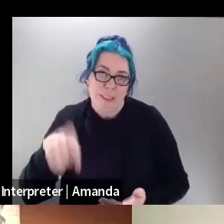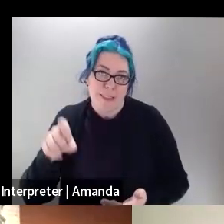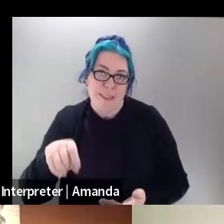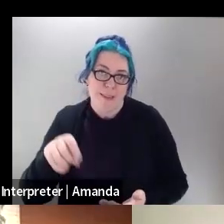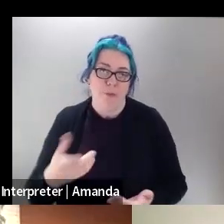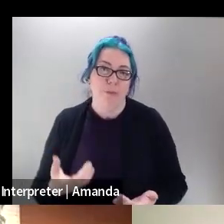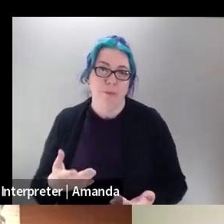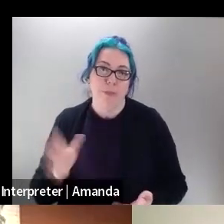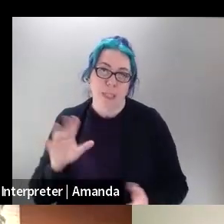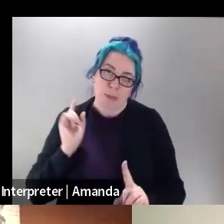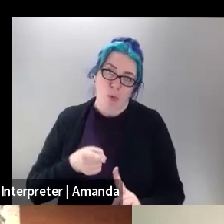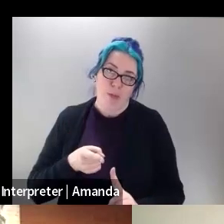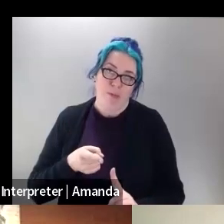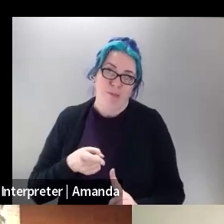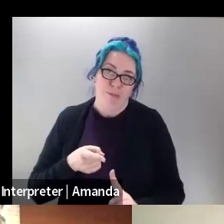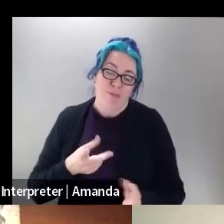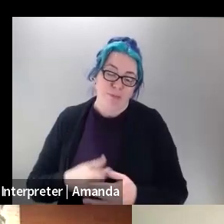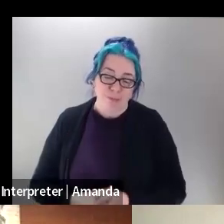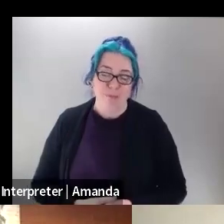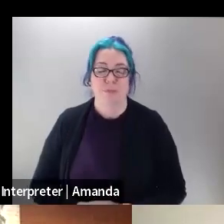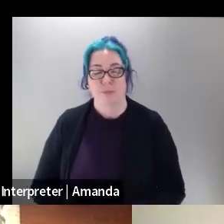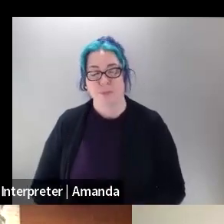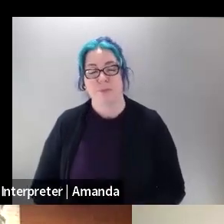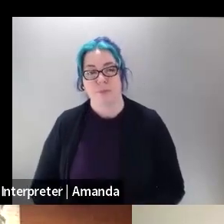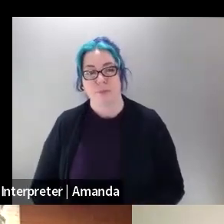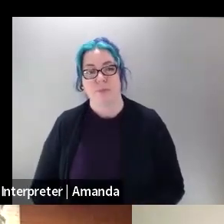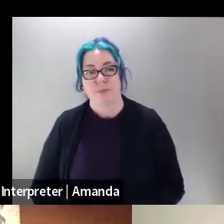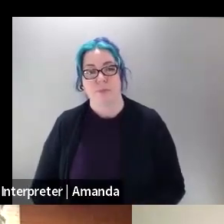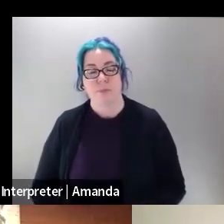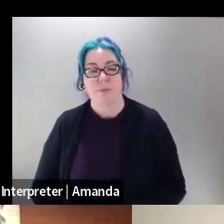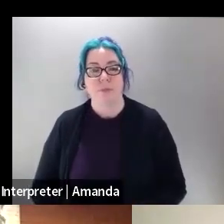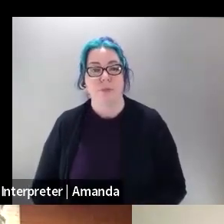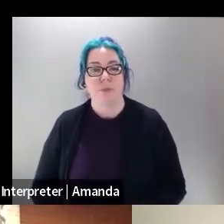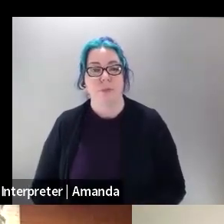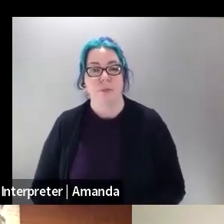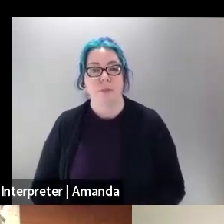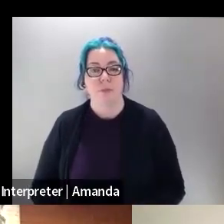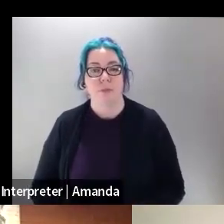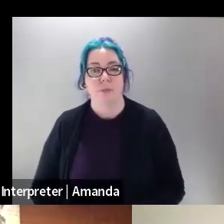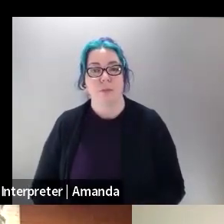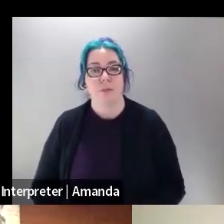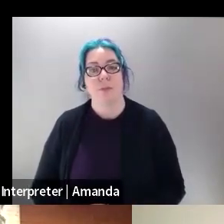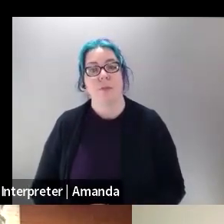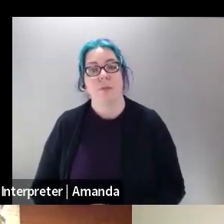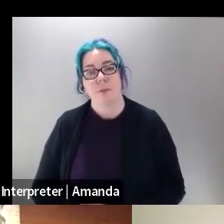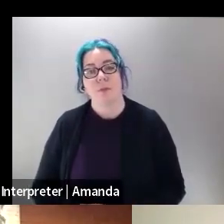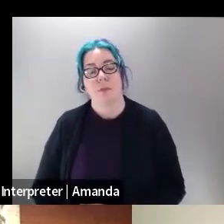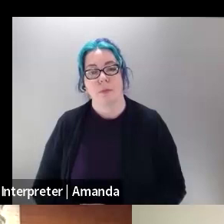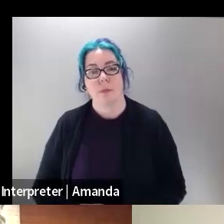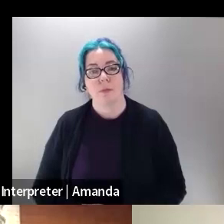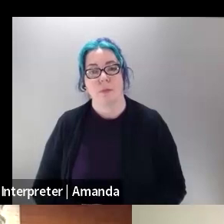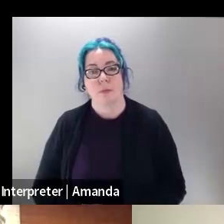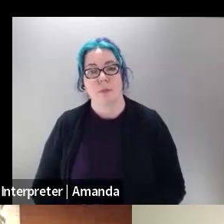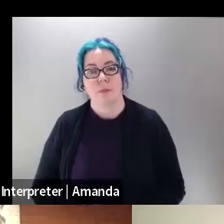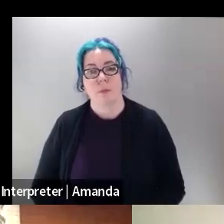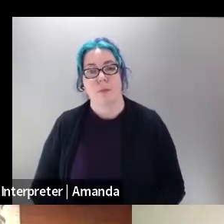right? So certainly I would want to be checking myself and my instinct to bring it in